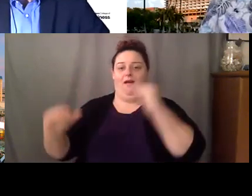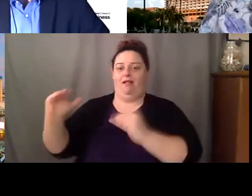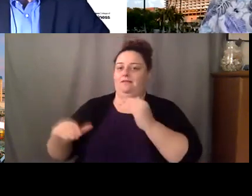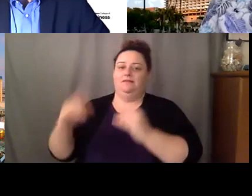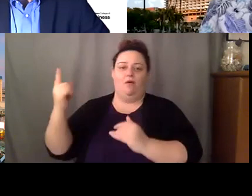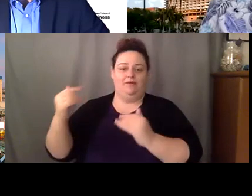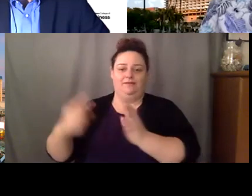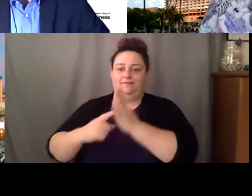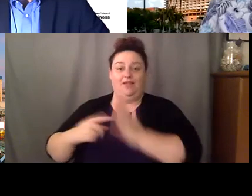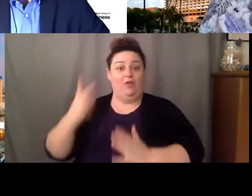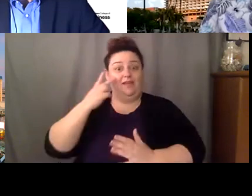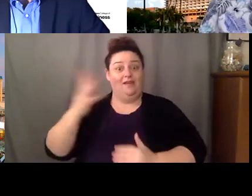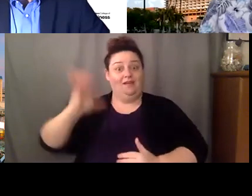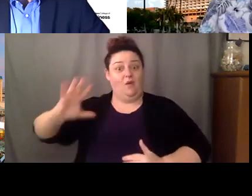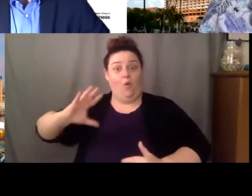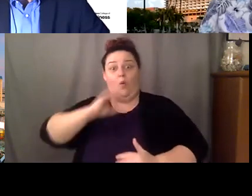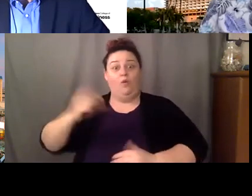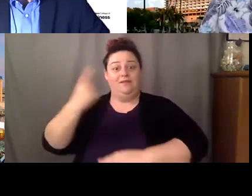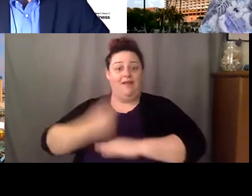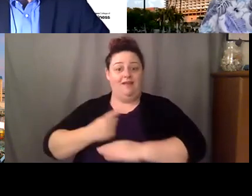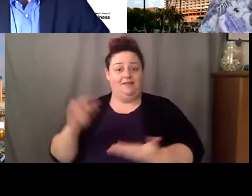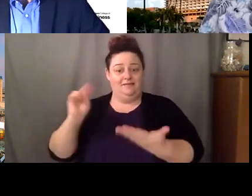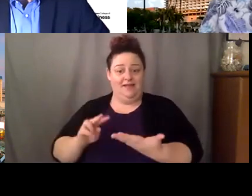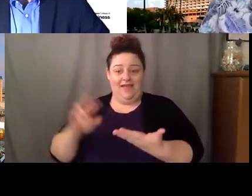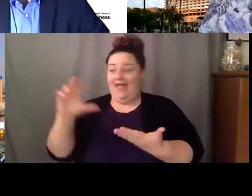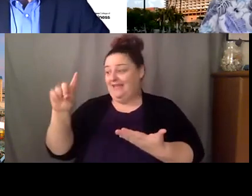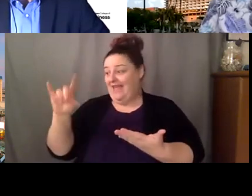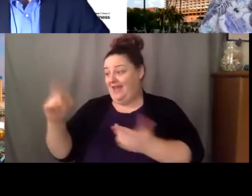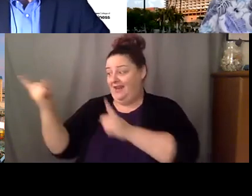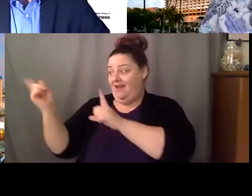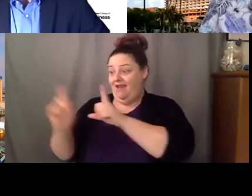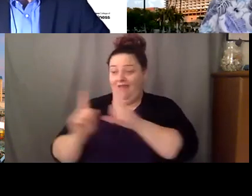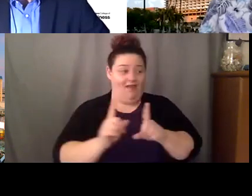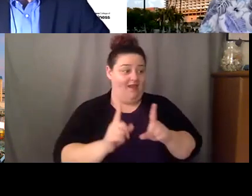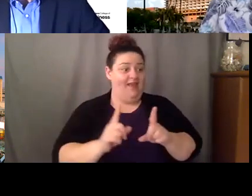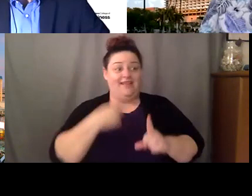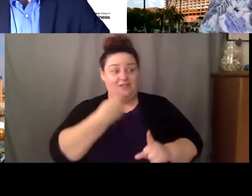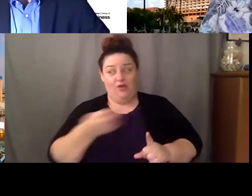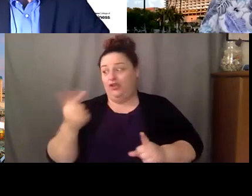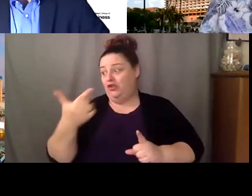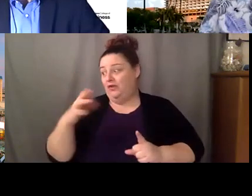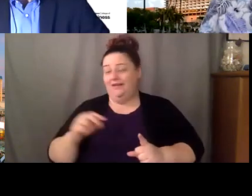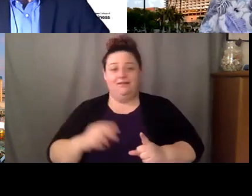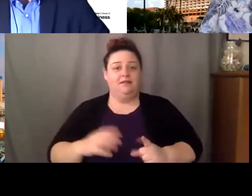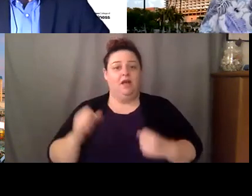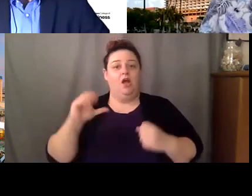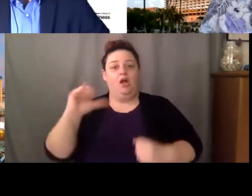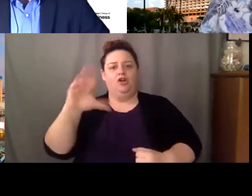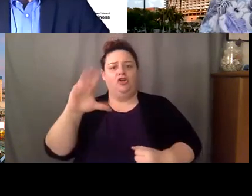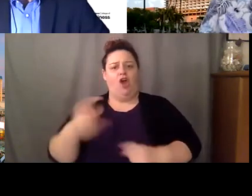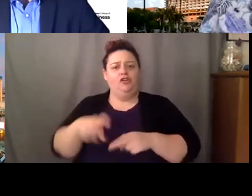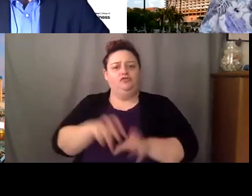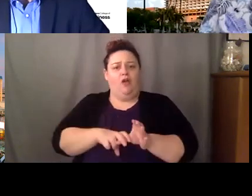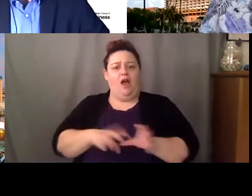in the old days, you take a caddy out who can read the greens and tell you what to do. And now you get on a cart and it tells you how far you are from the center and it